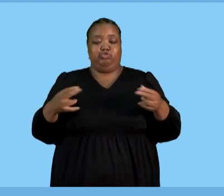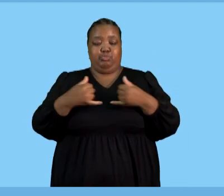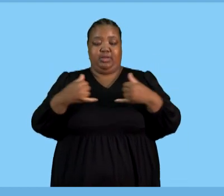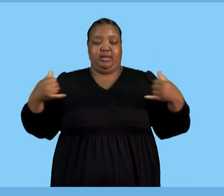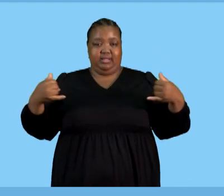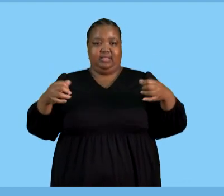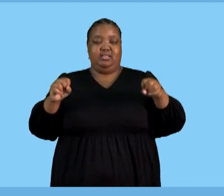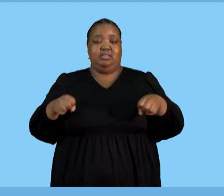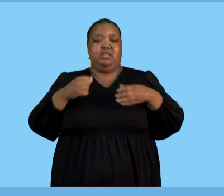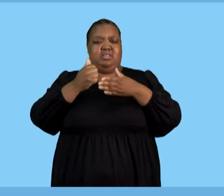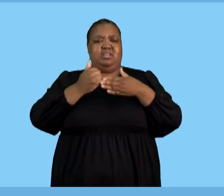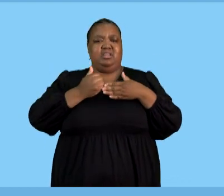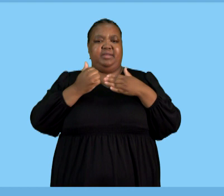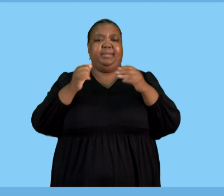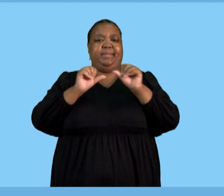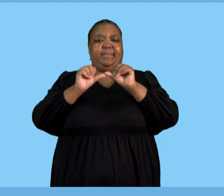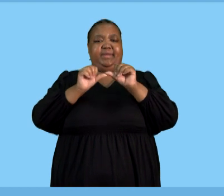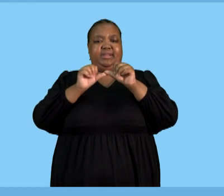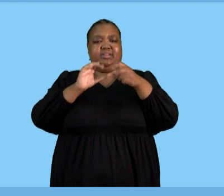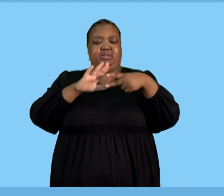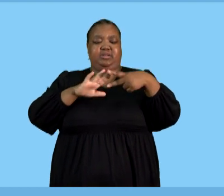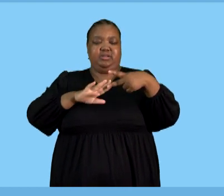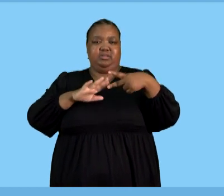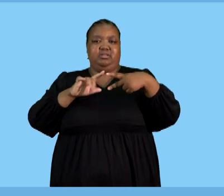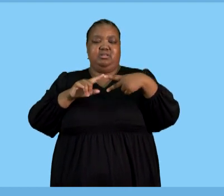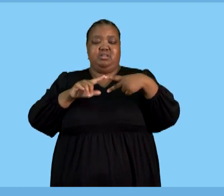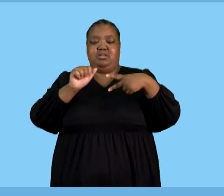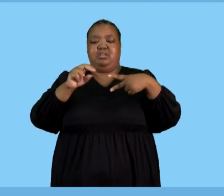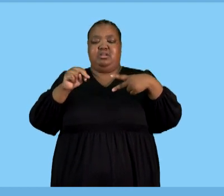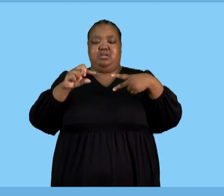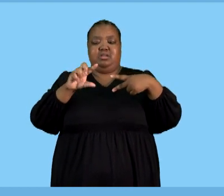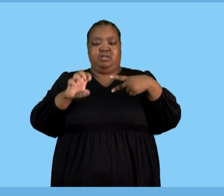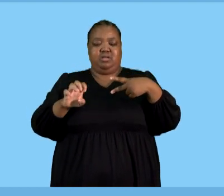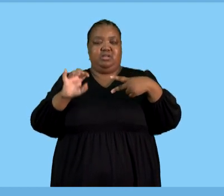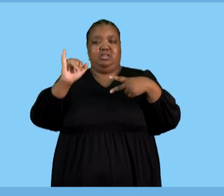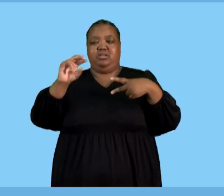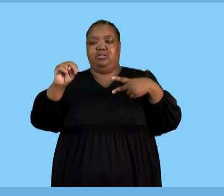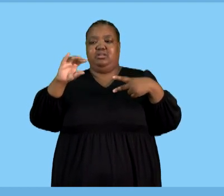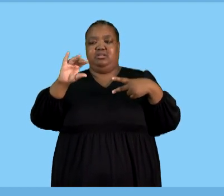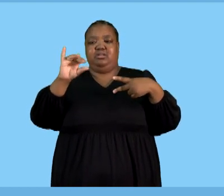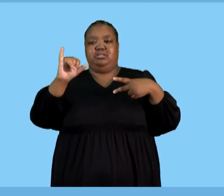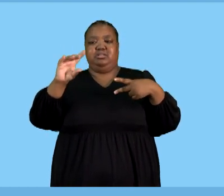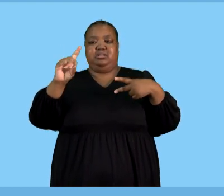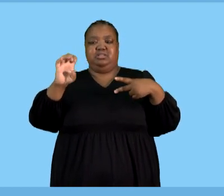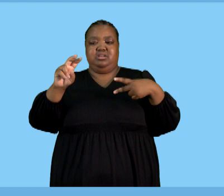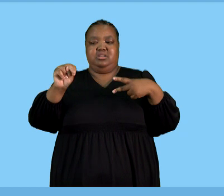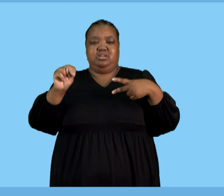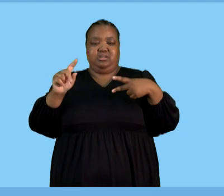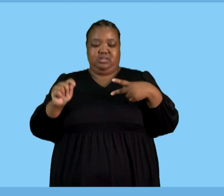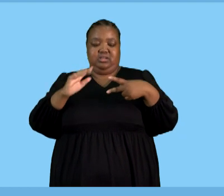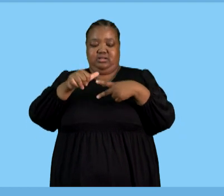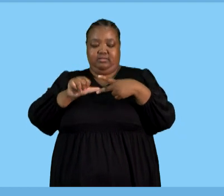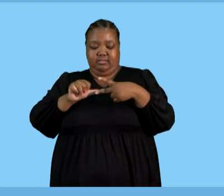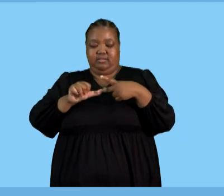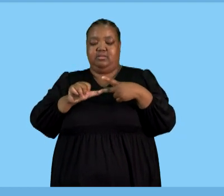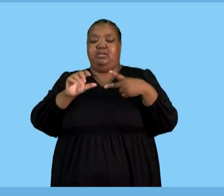this normal line helps us to measure two things. Number one, our angle of incidence, and number two, our angle of reflection.